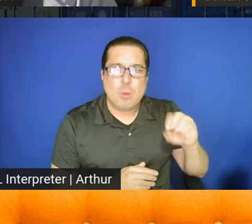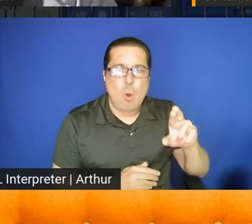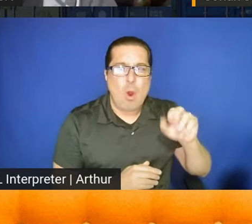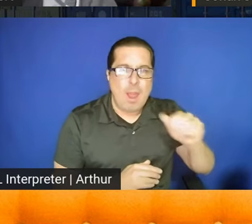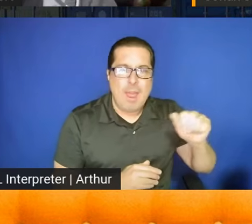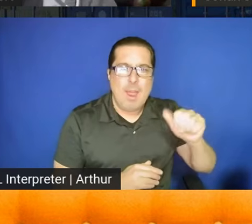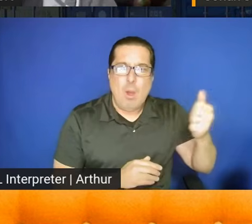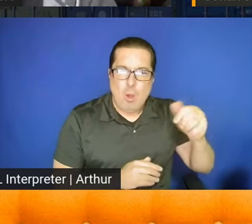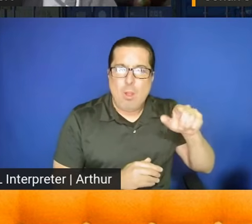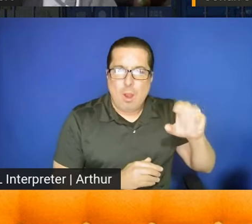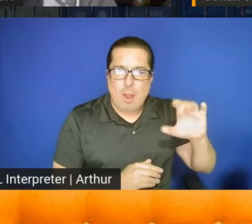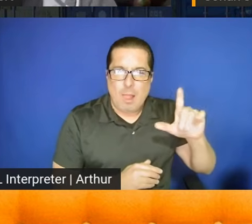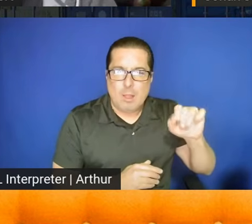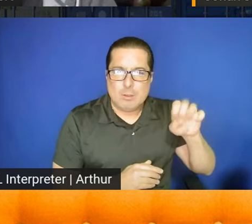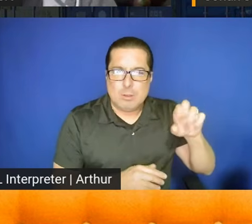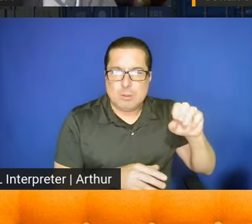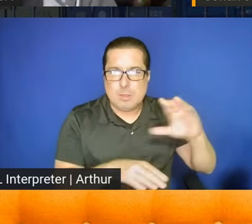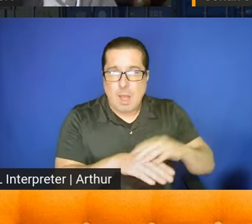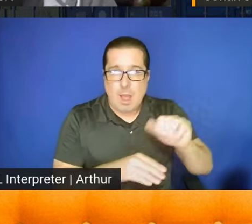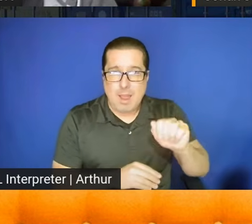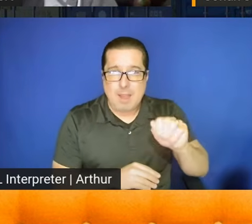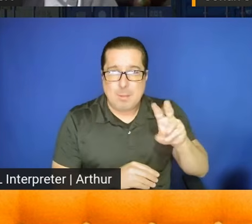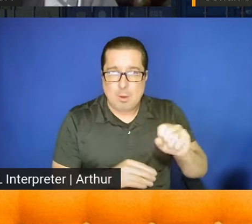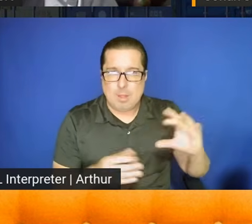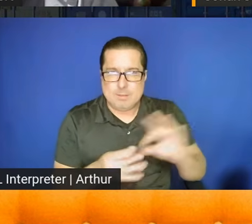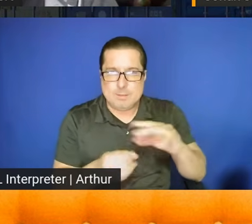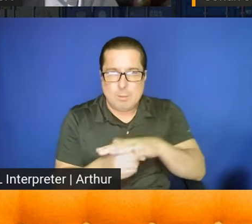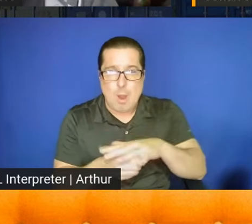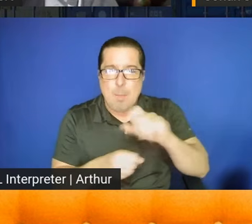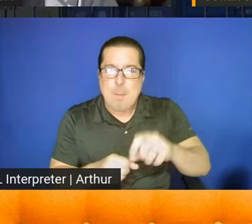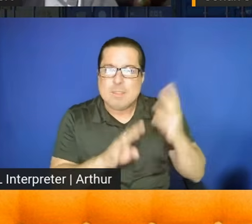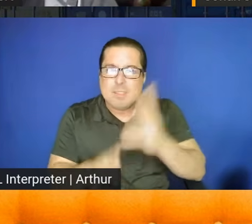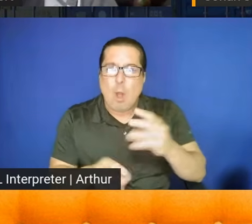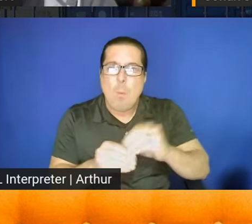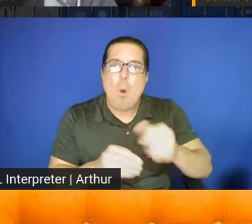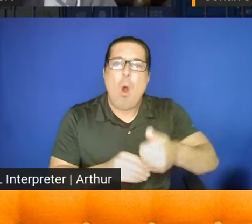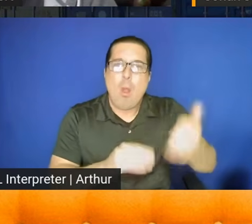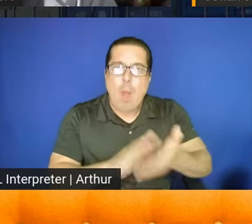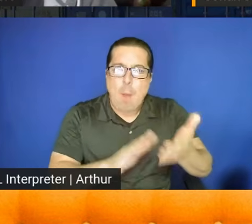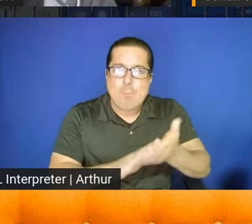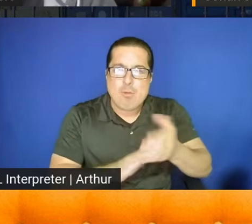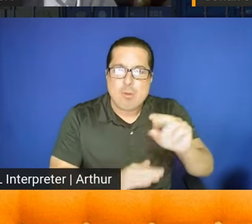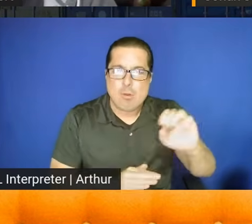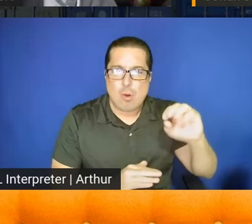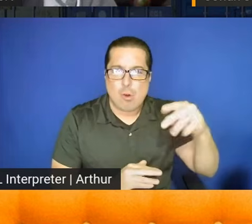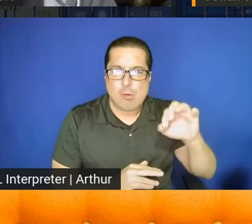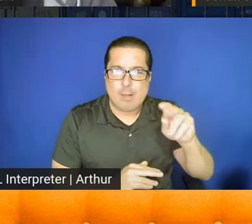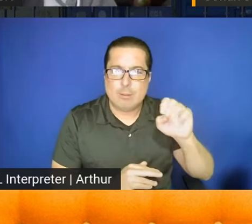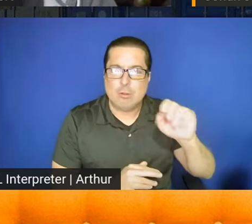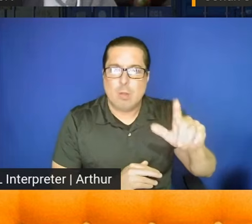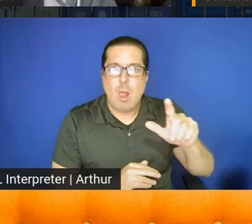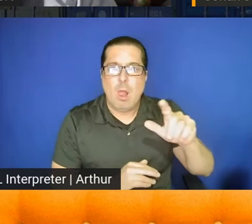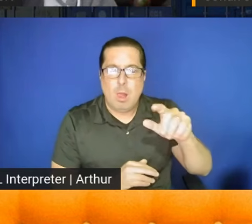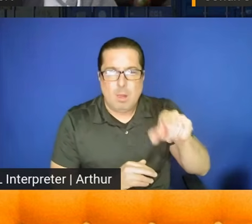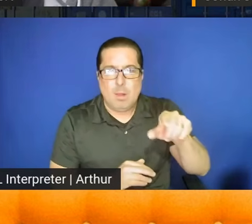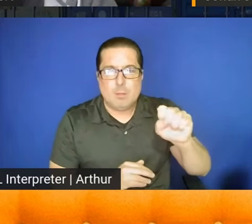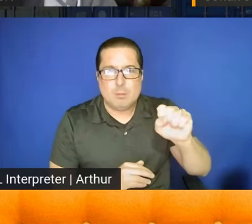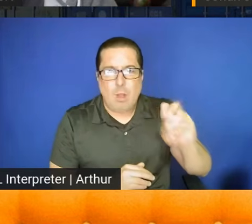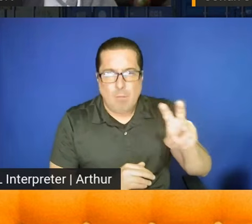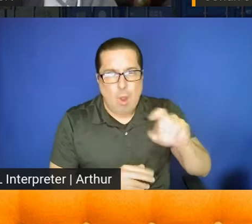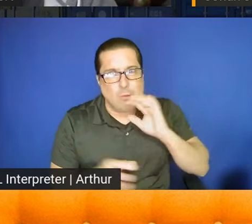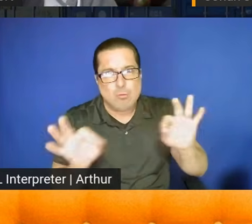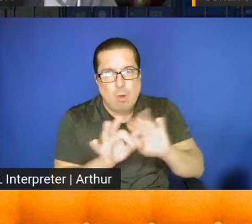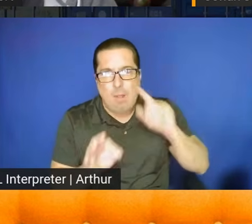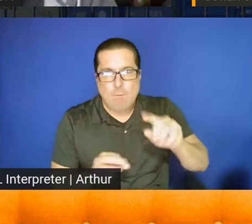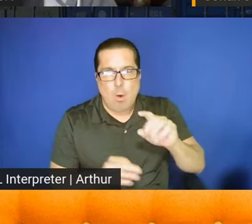they usually have to install more operational software that is critical to run a production-grade cluster, in